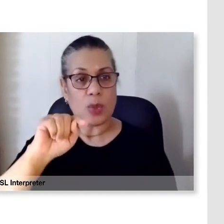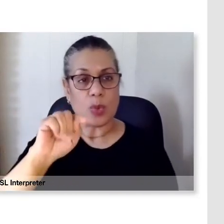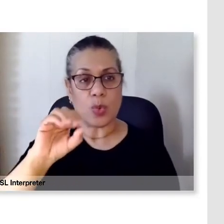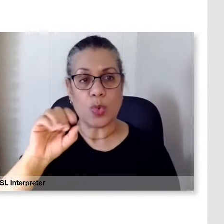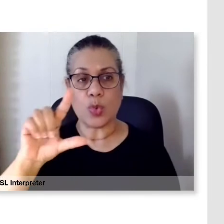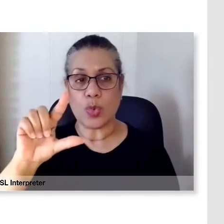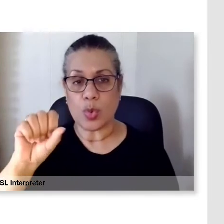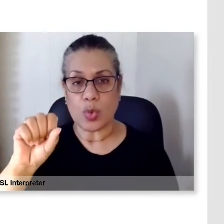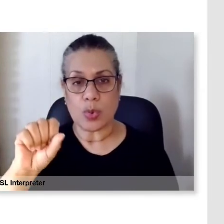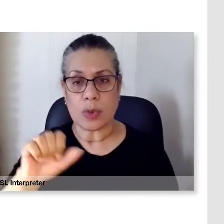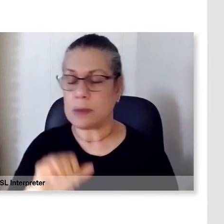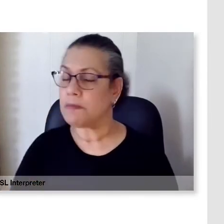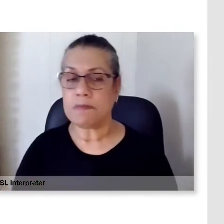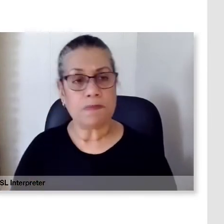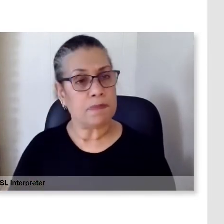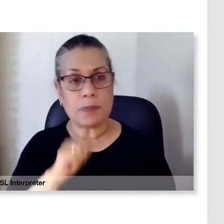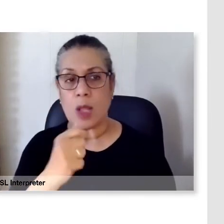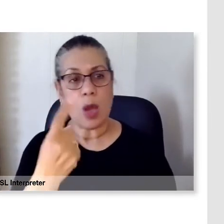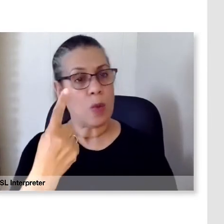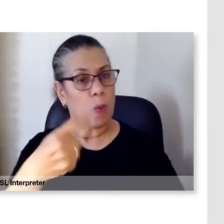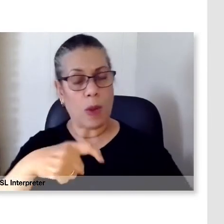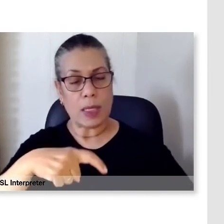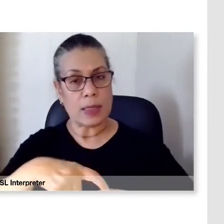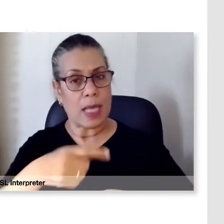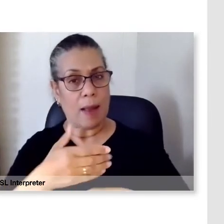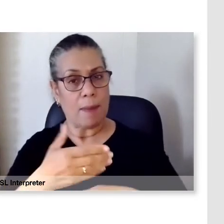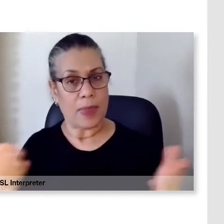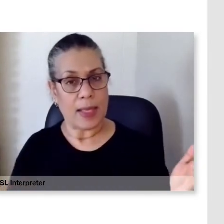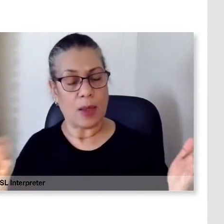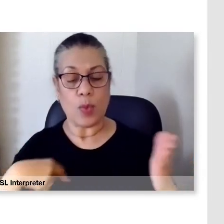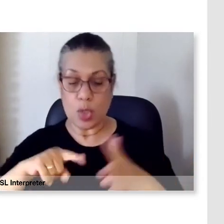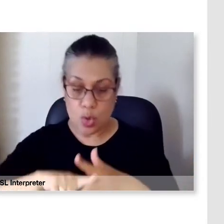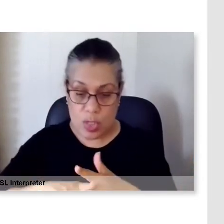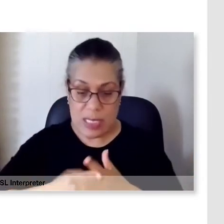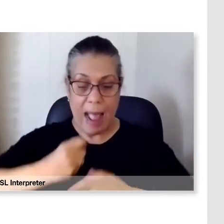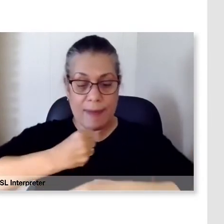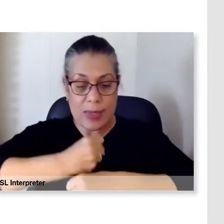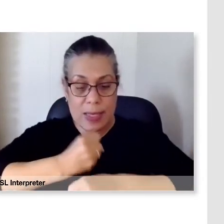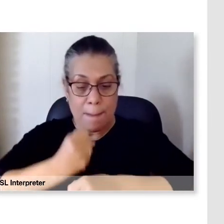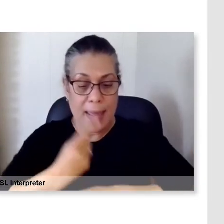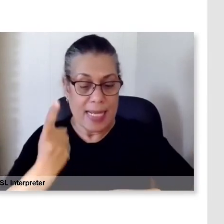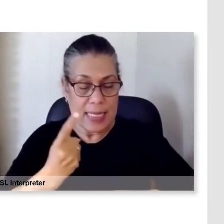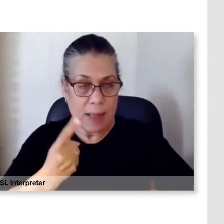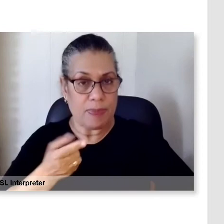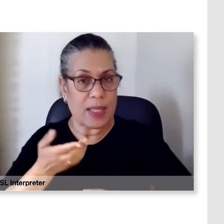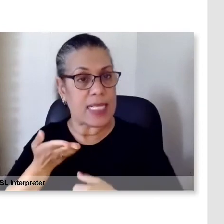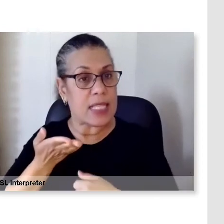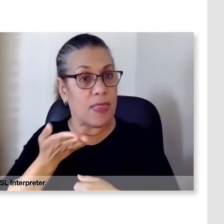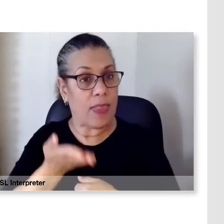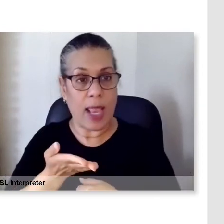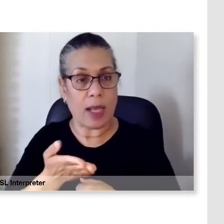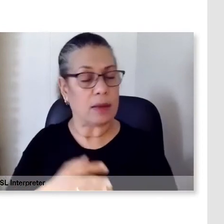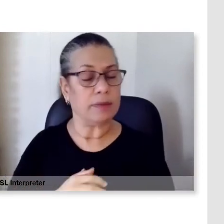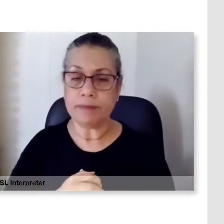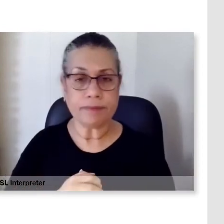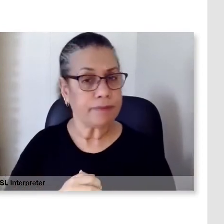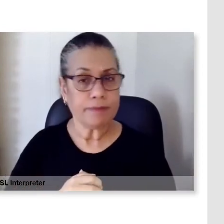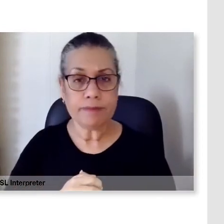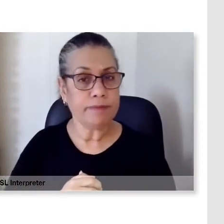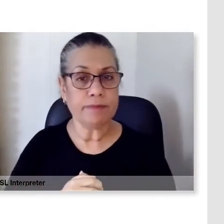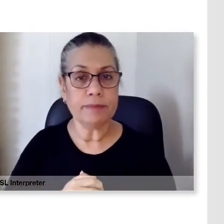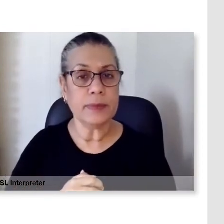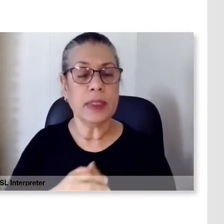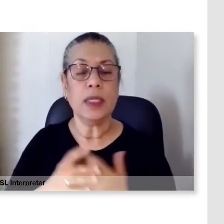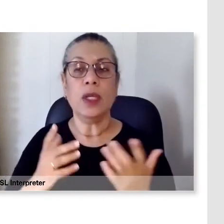one-time thing where you know, at the point of creation of something, that it sets it off in a certain trajectory. Either